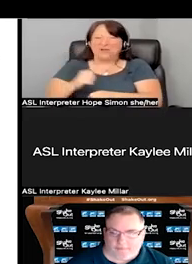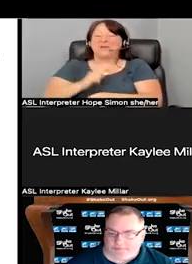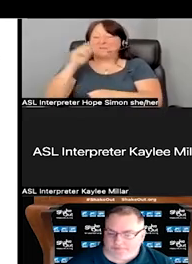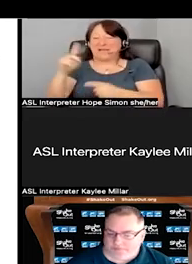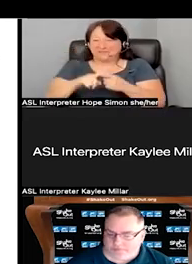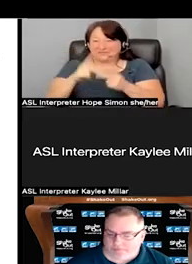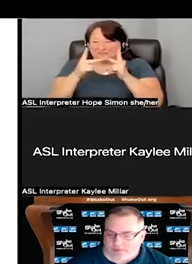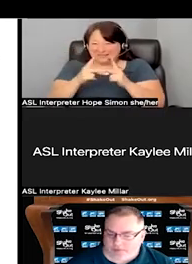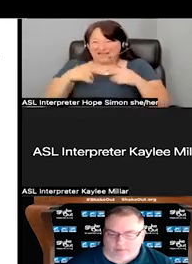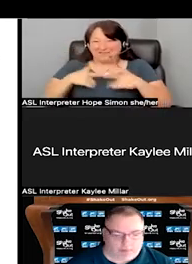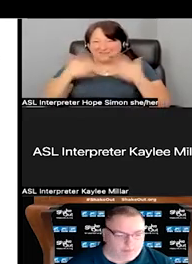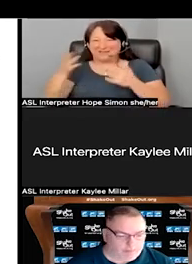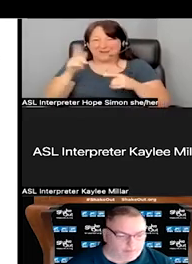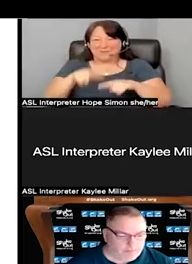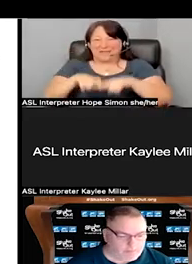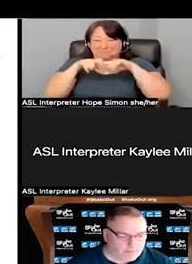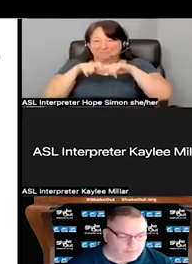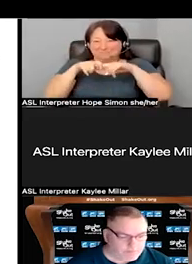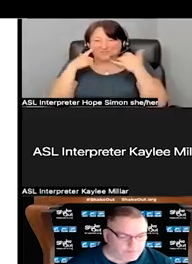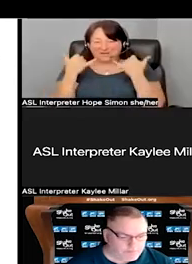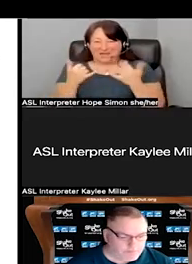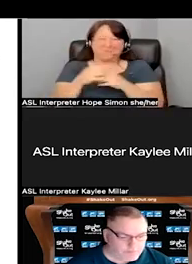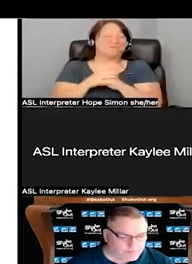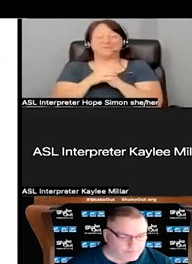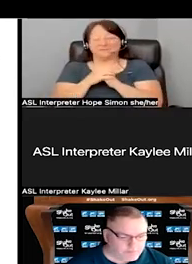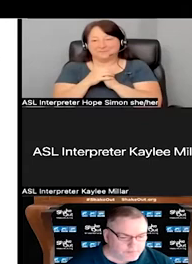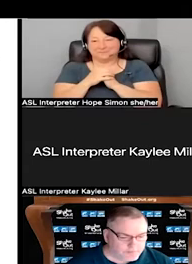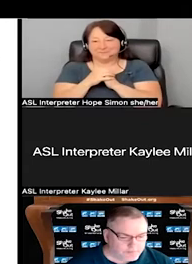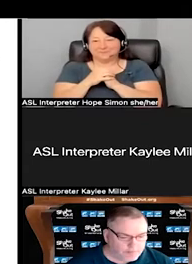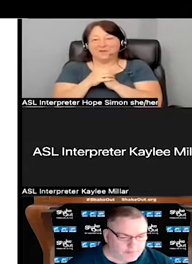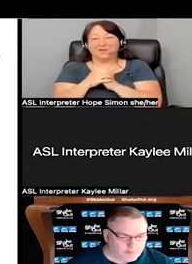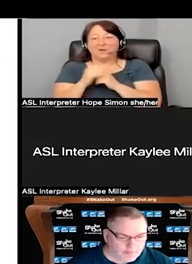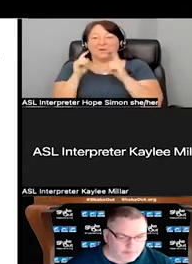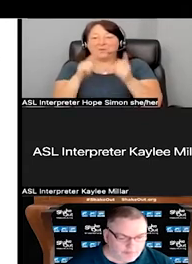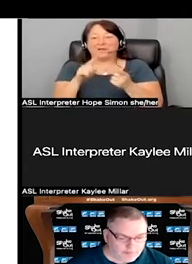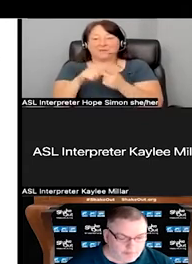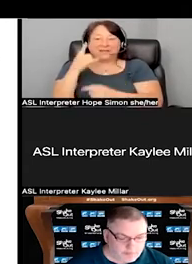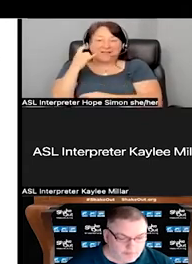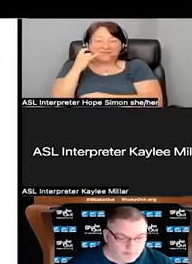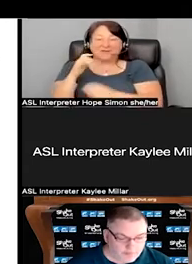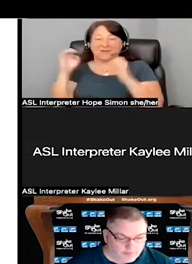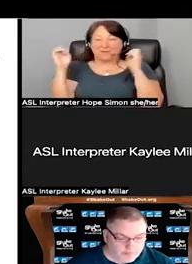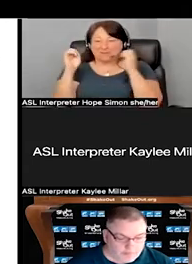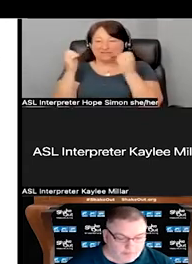but we'll have to put that off. We went to the California Emergency